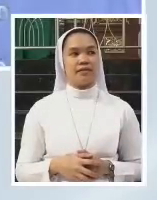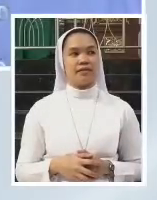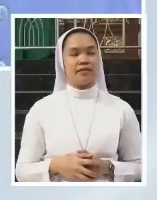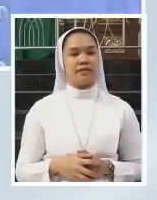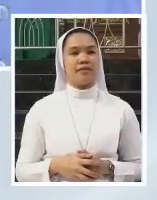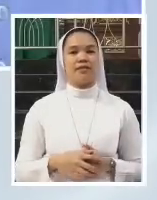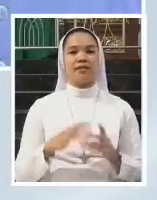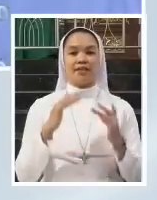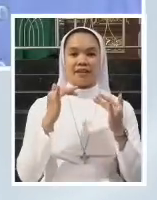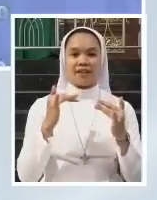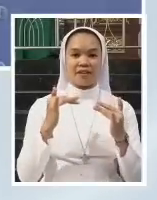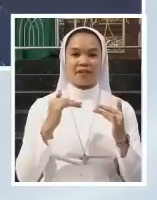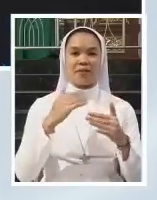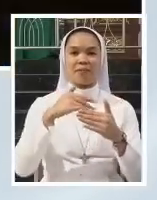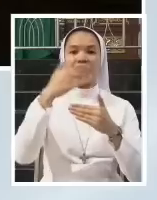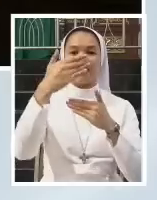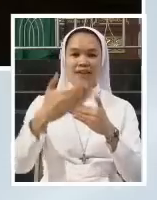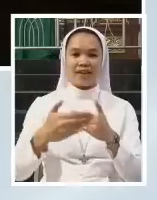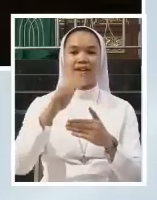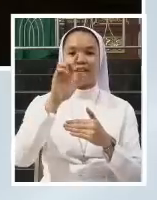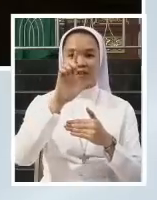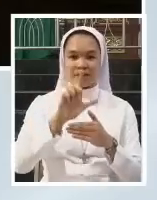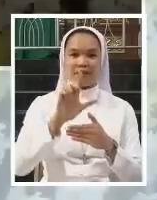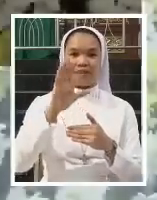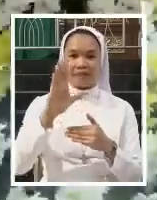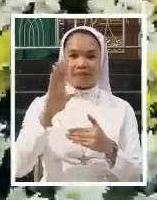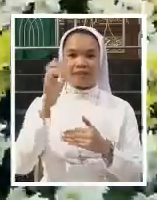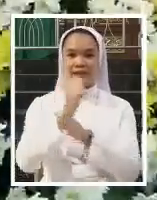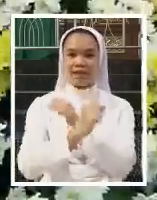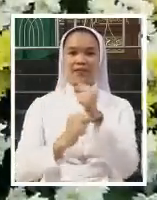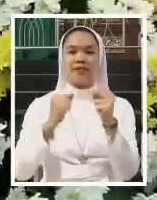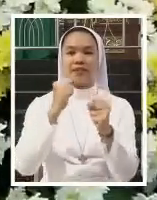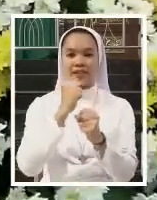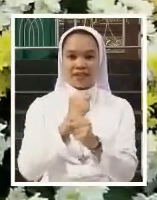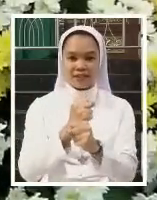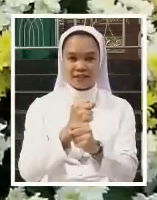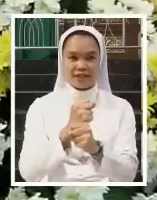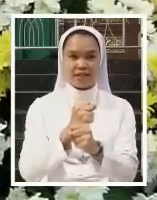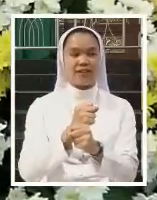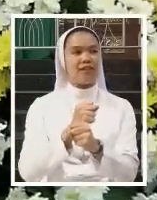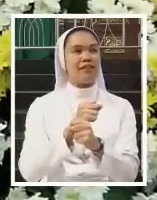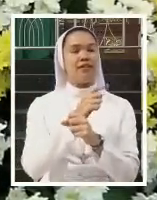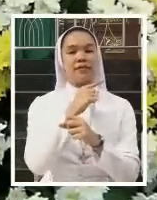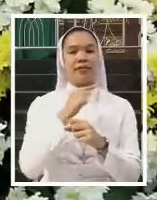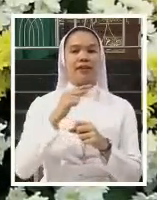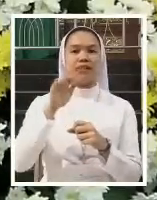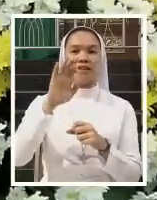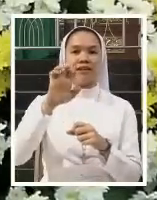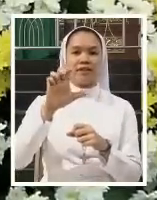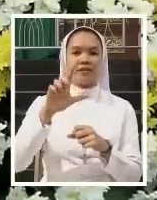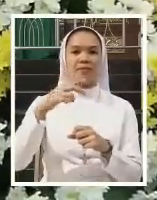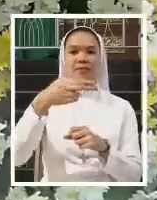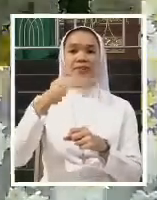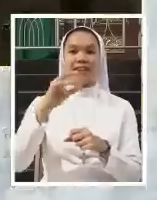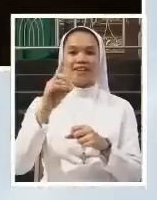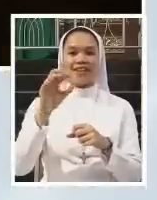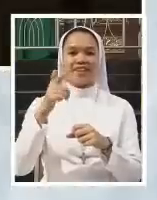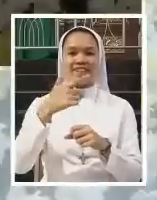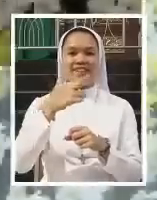The Silver Jubilarians for this year are Father Rex Luis Hidalgo.